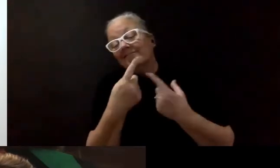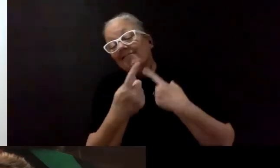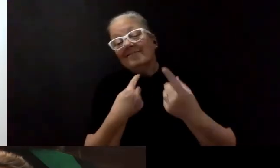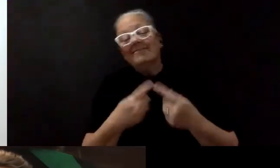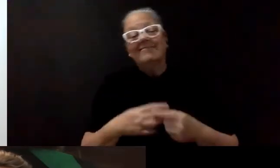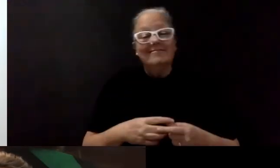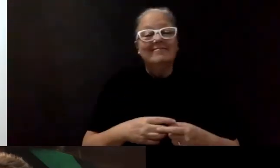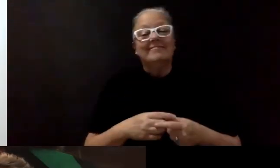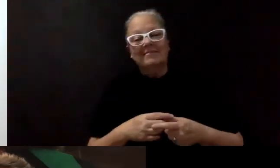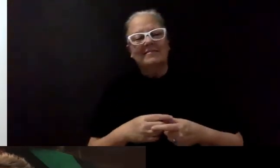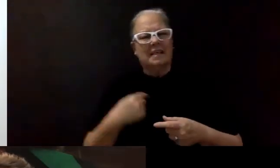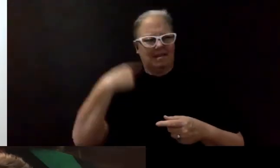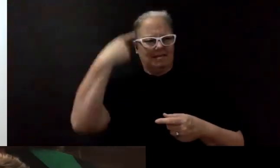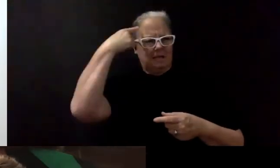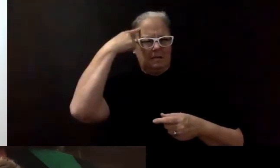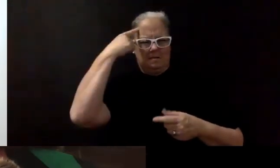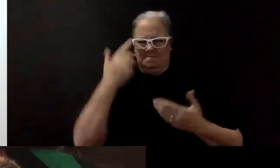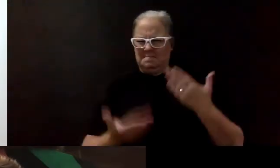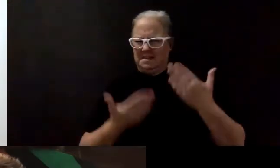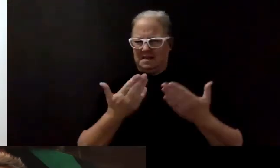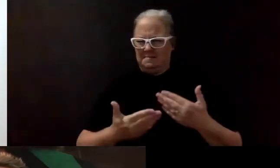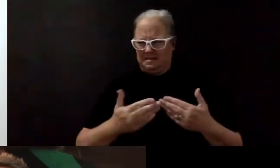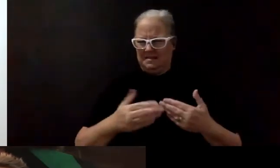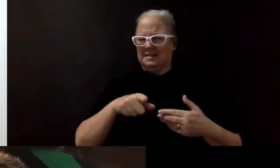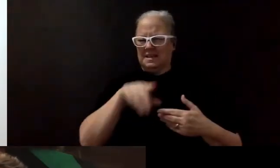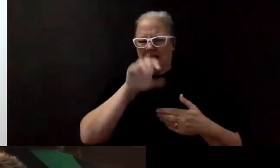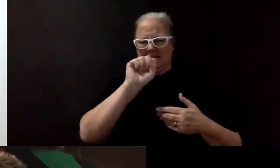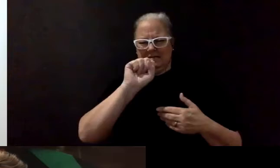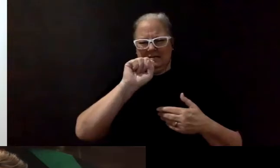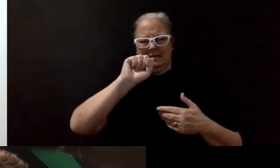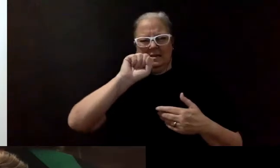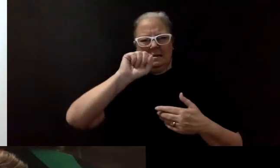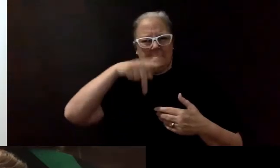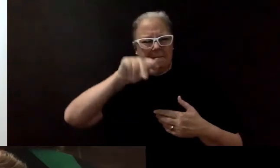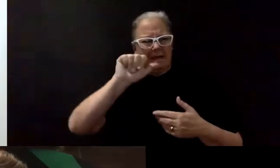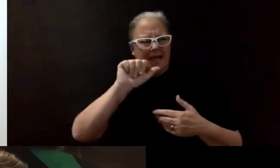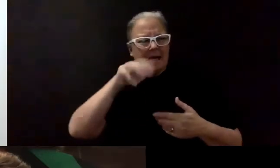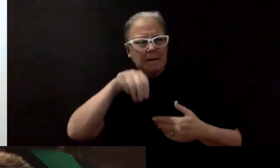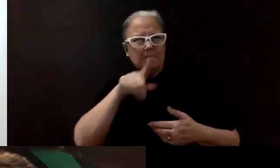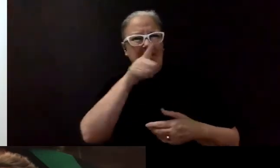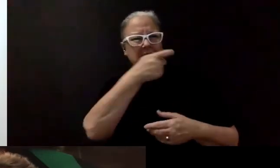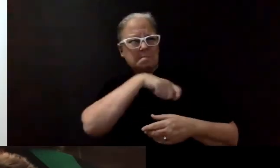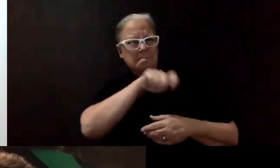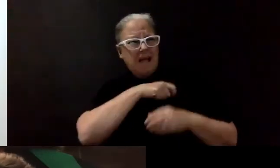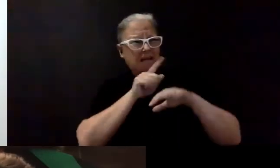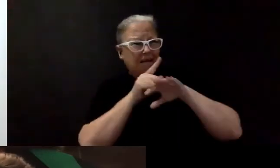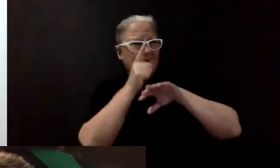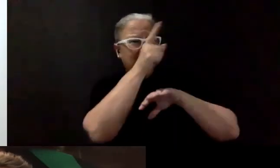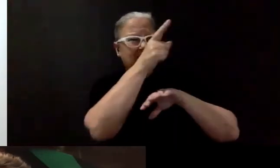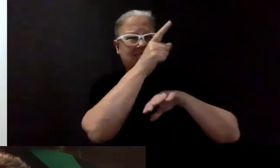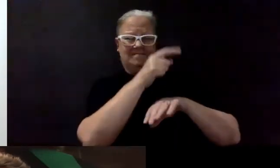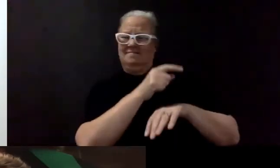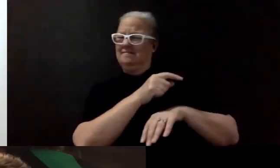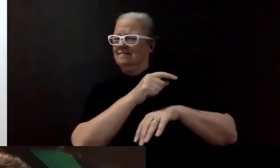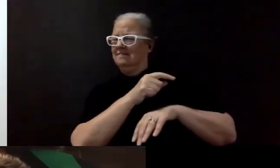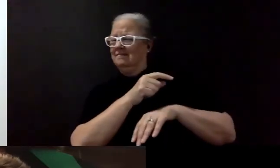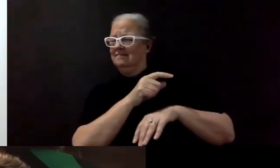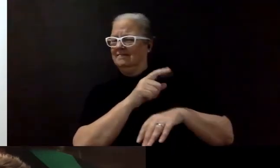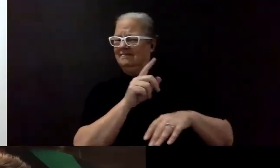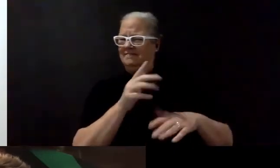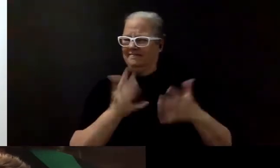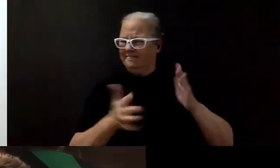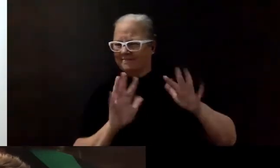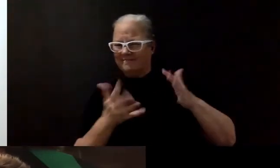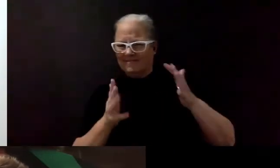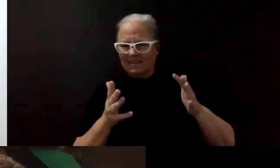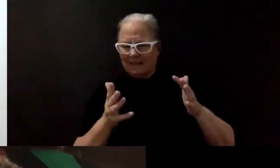spam email because we thought, oh, Minorca, reaching out from there. It's crazy, but it's very cool that we're able to make this